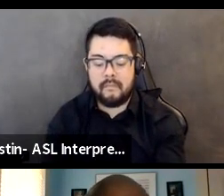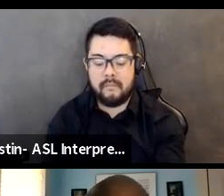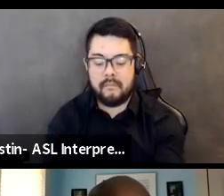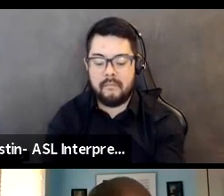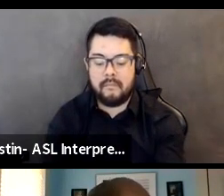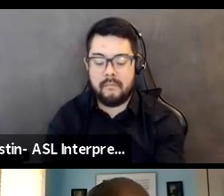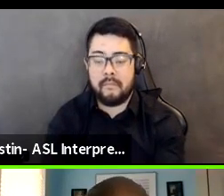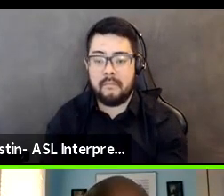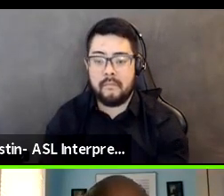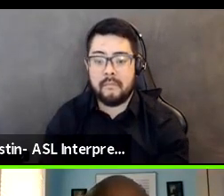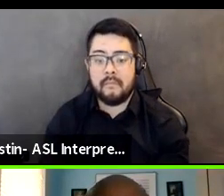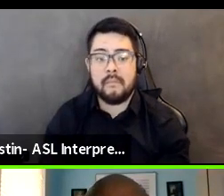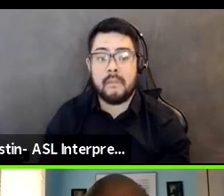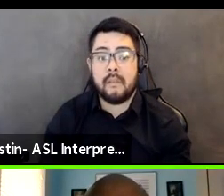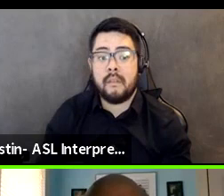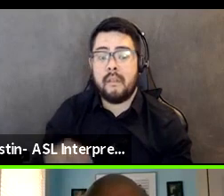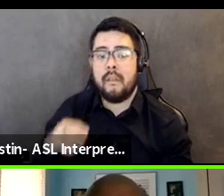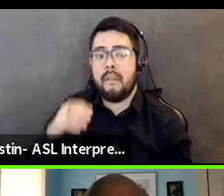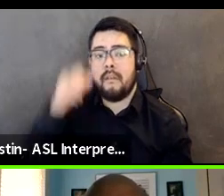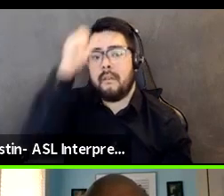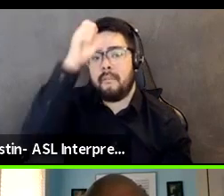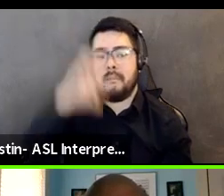mr president's board member